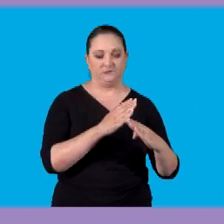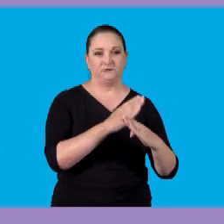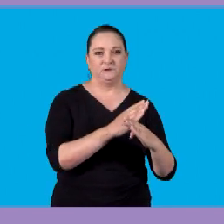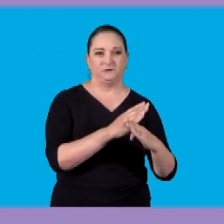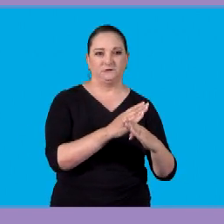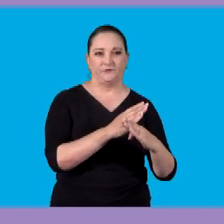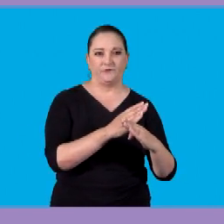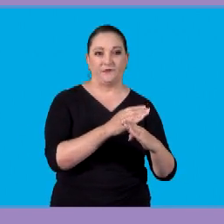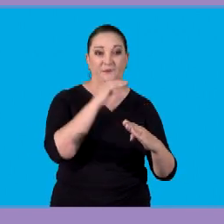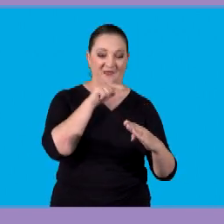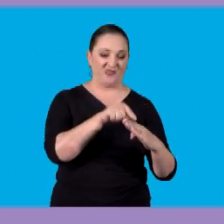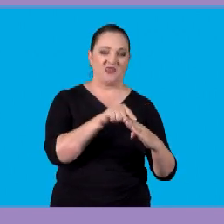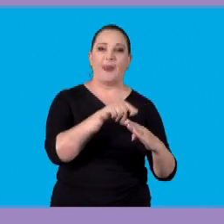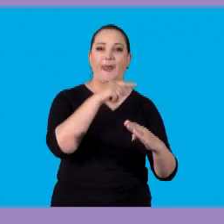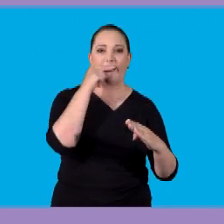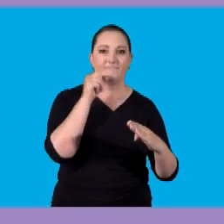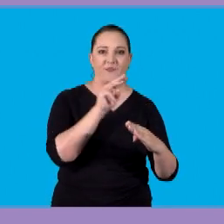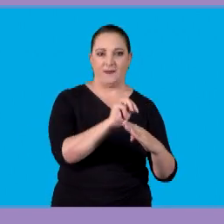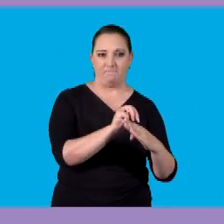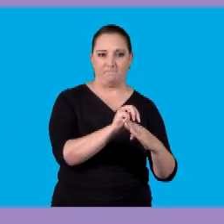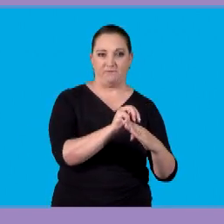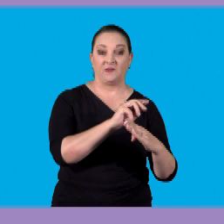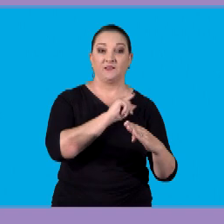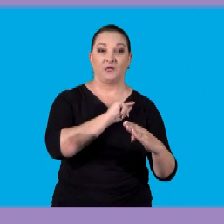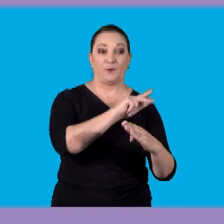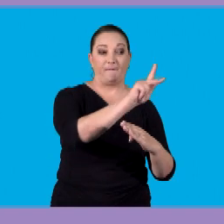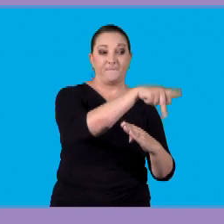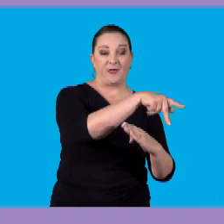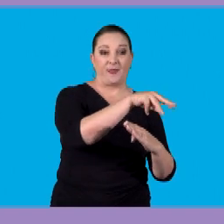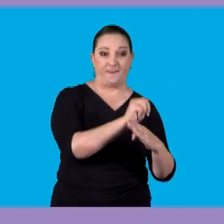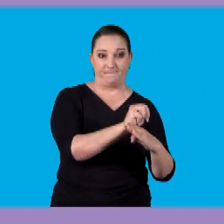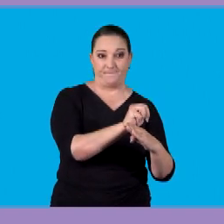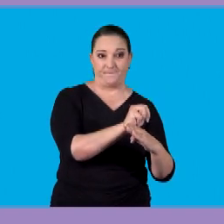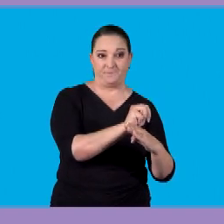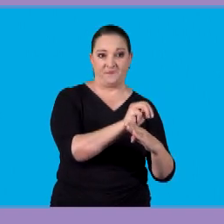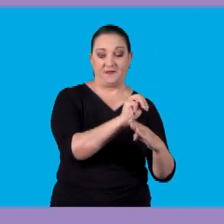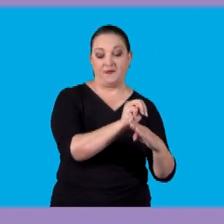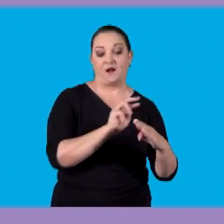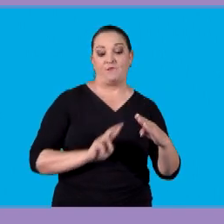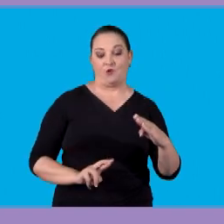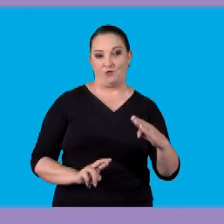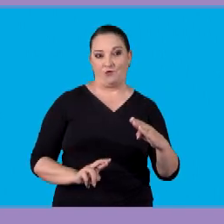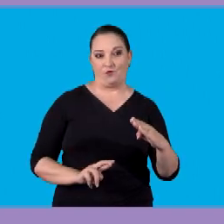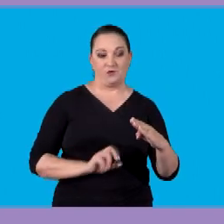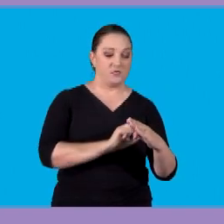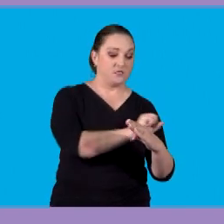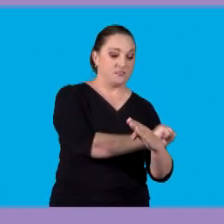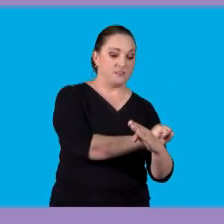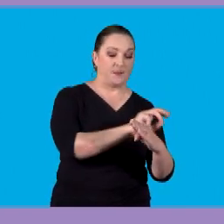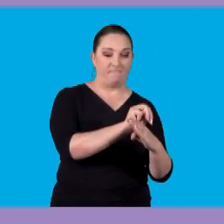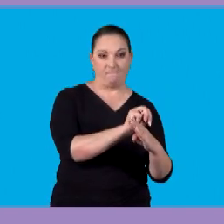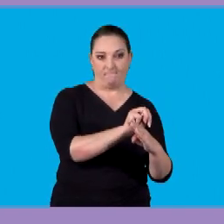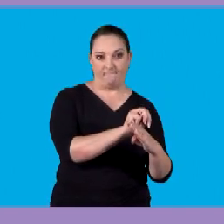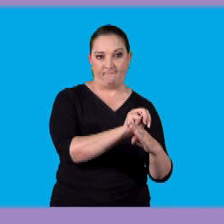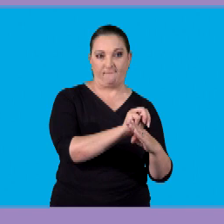are meeting there at M, then that would mean that PM is equals to MR, and it would mean